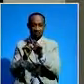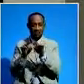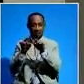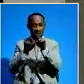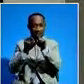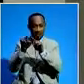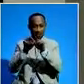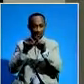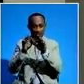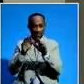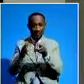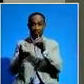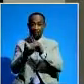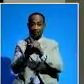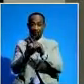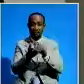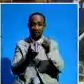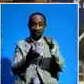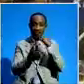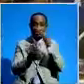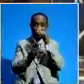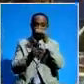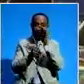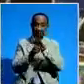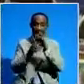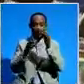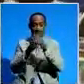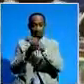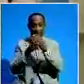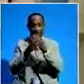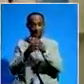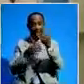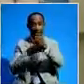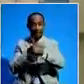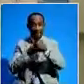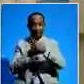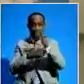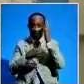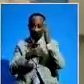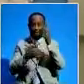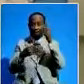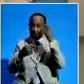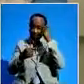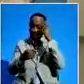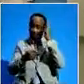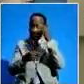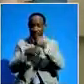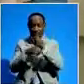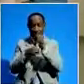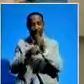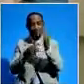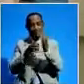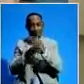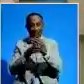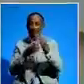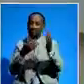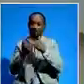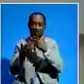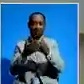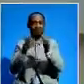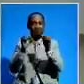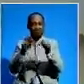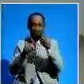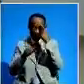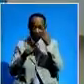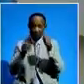competitors. Dr. Musokotwane has assured the business community in the country that the government will make the business environment as easy as possible for